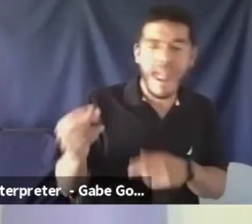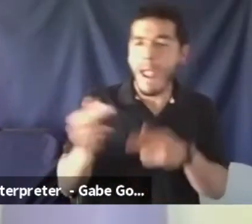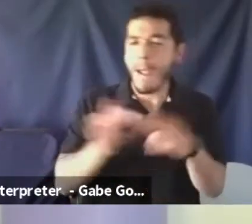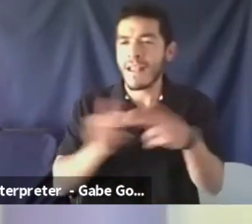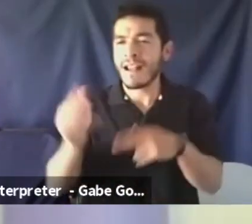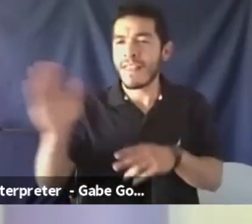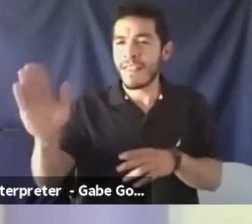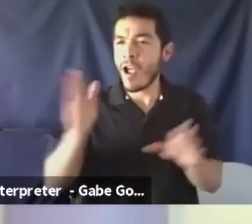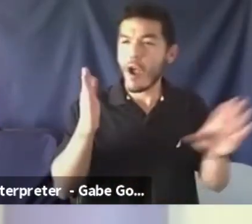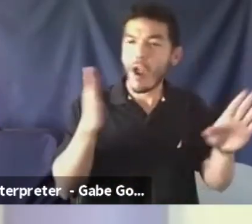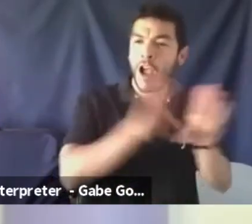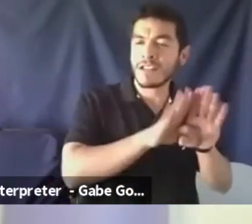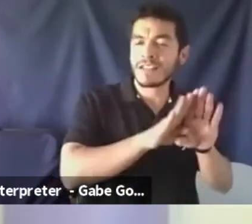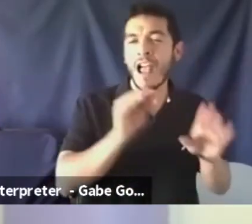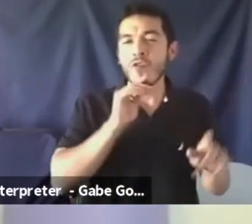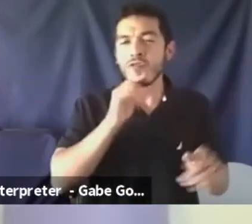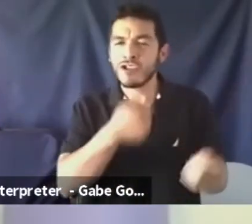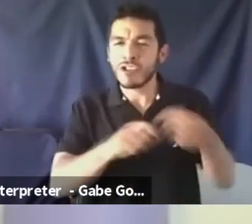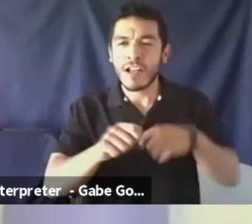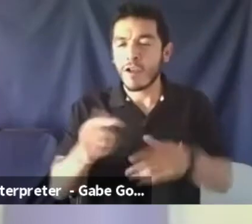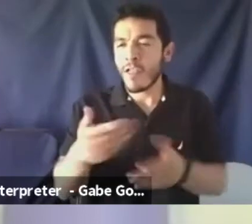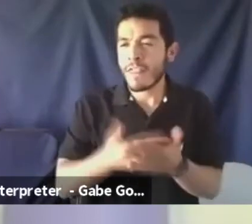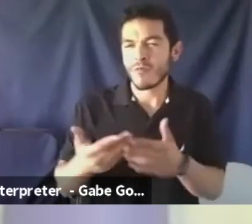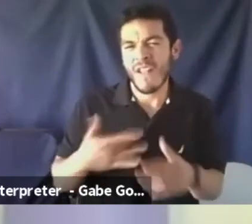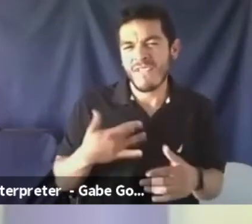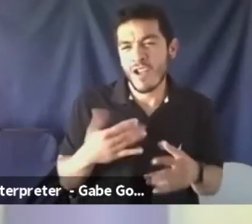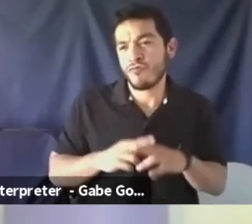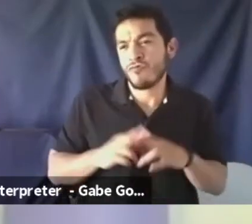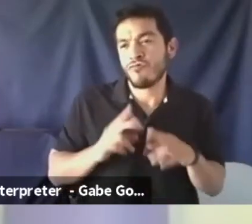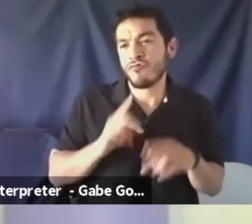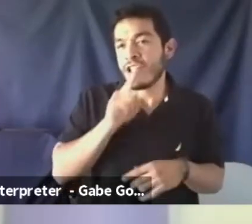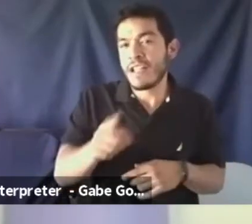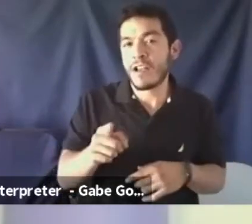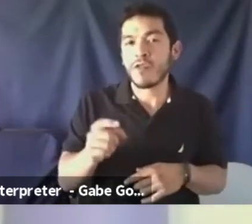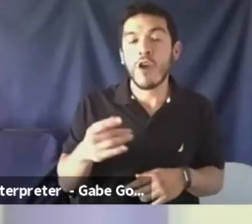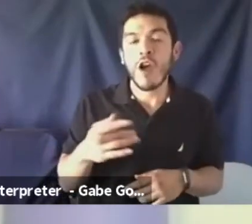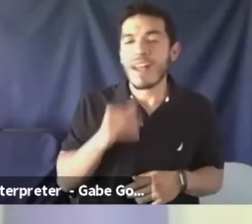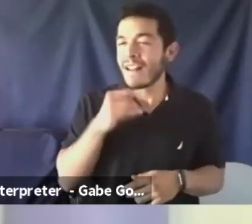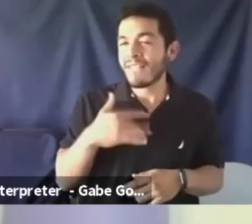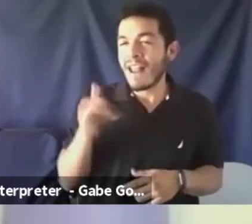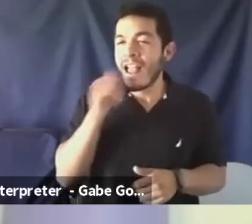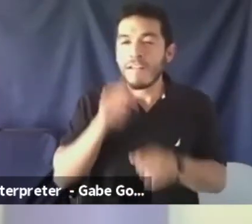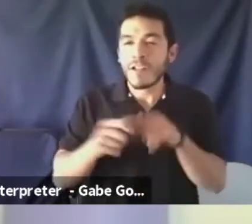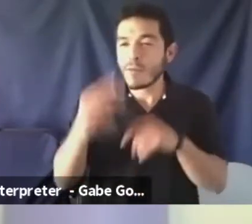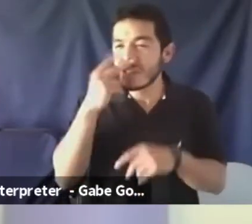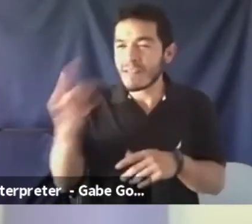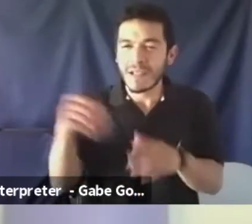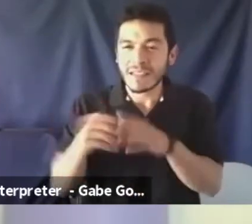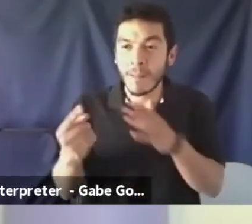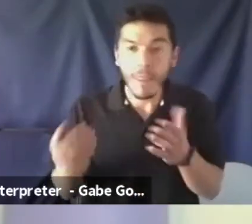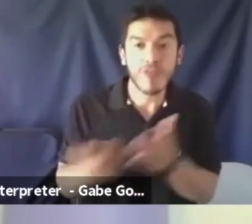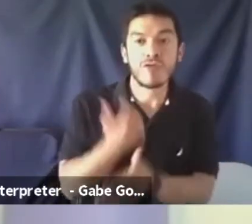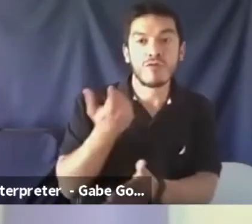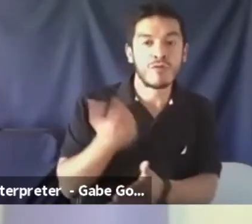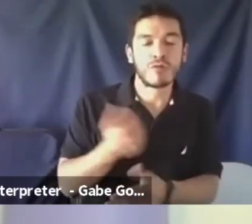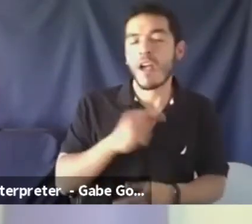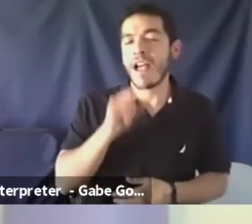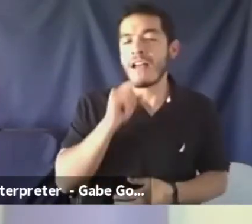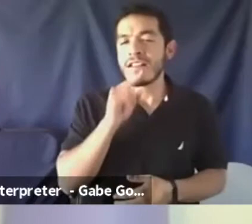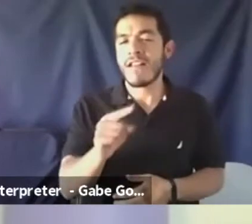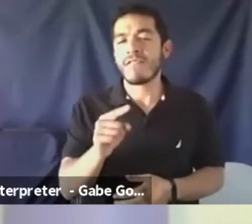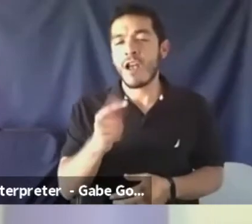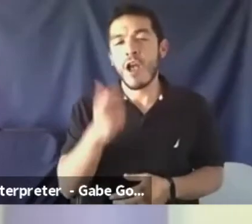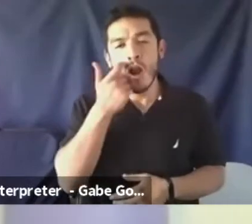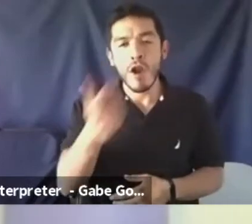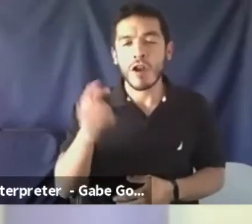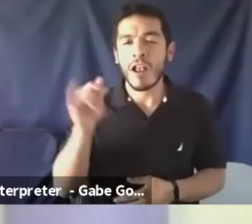interchanging those pieces so it feels real and it doesn't feel like every time you see them, they're in something brand new. So definitely look to the source material as my roadmap and